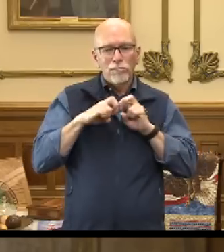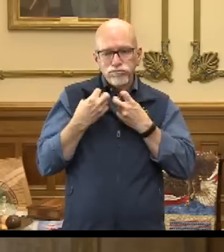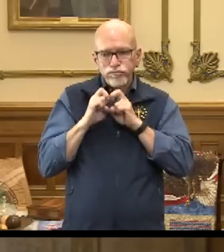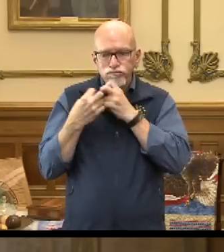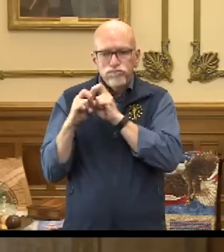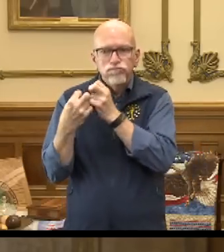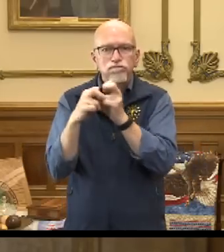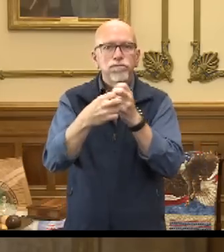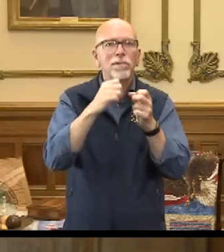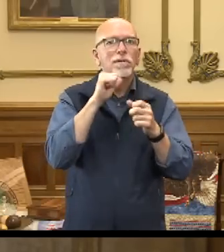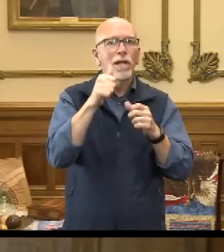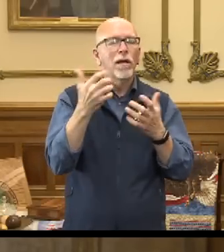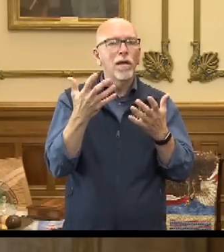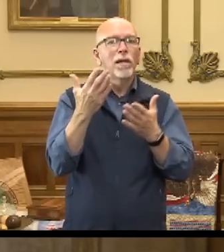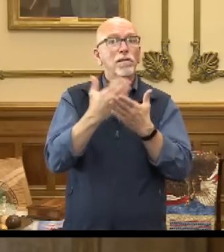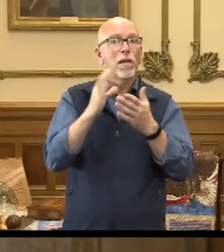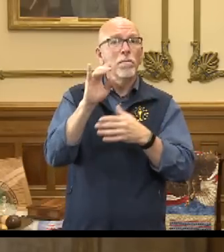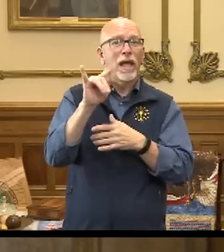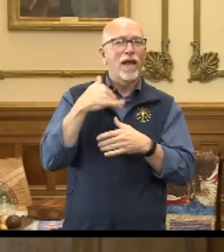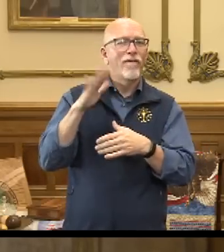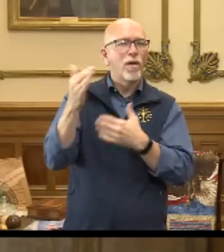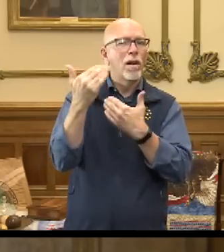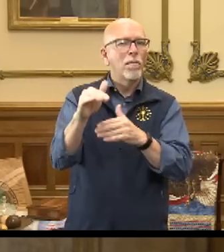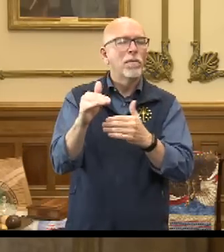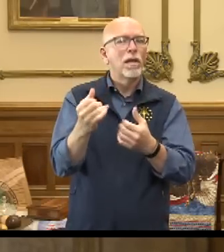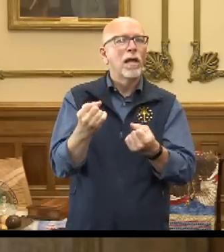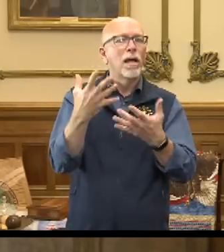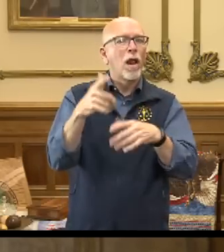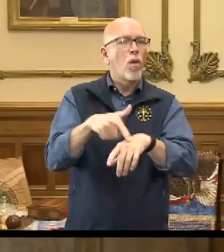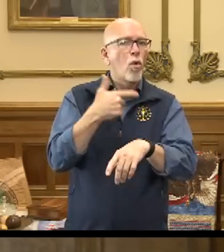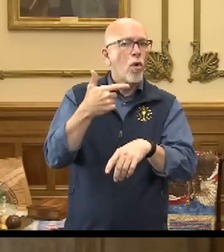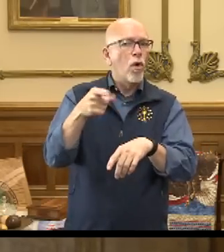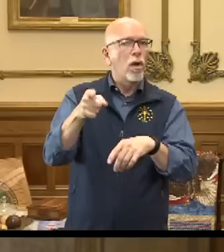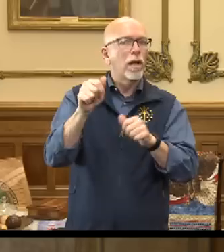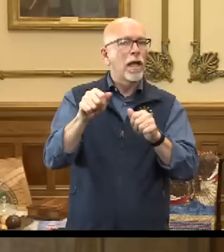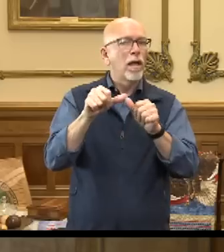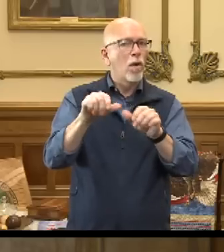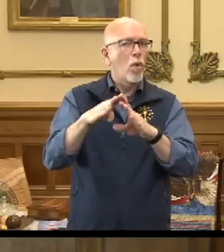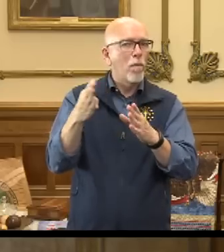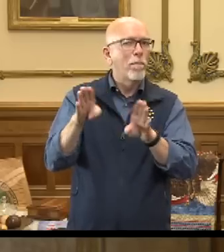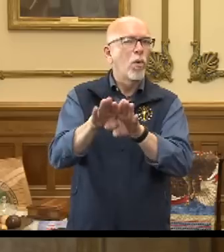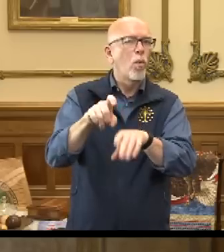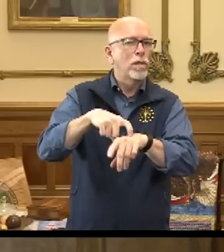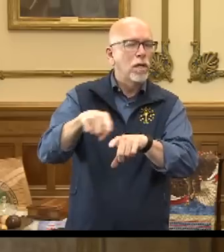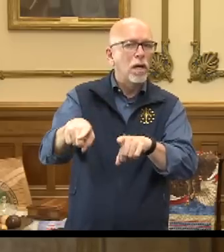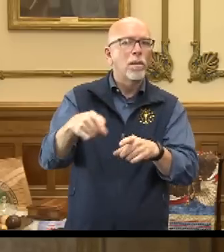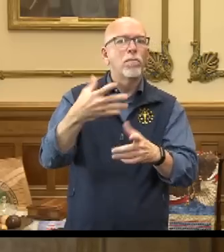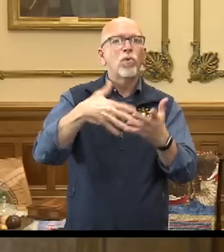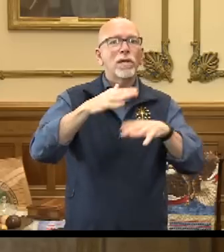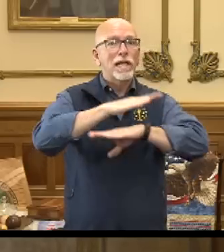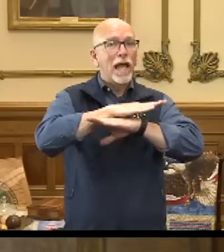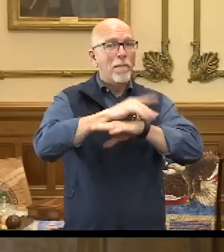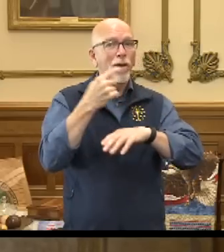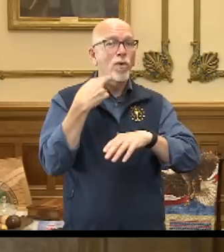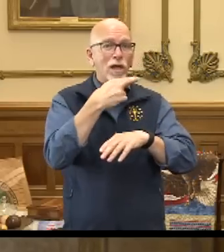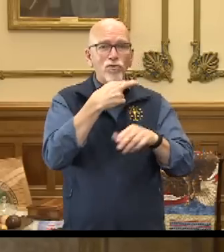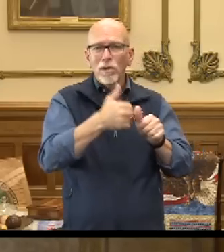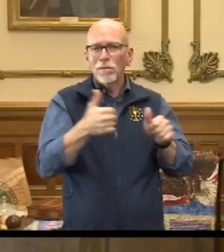people. Some counties have limitations on the length of time that the bars can be open, the socially distanced tables at restaurants.